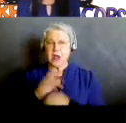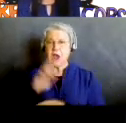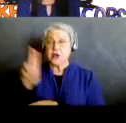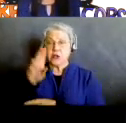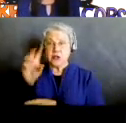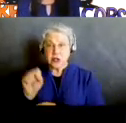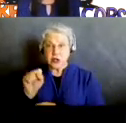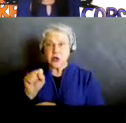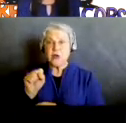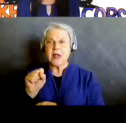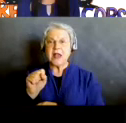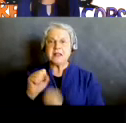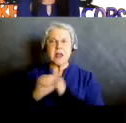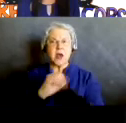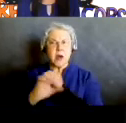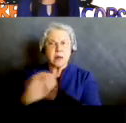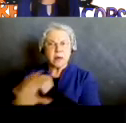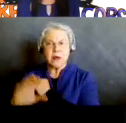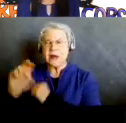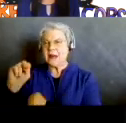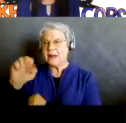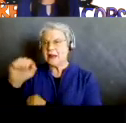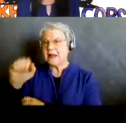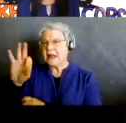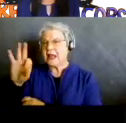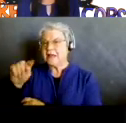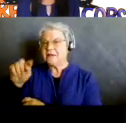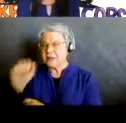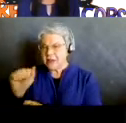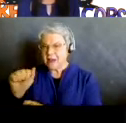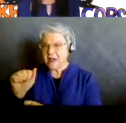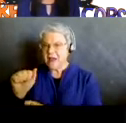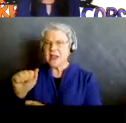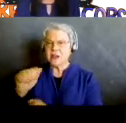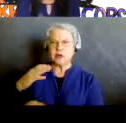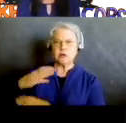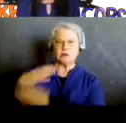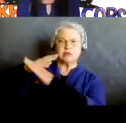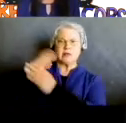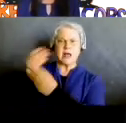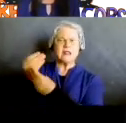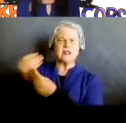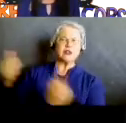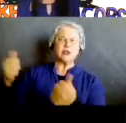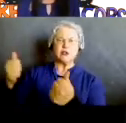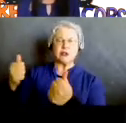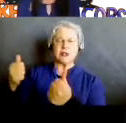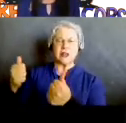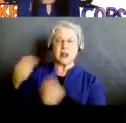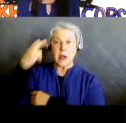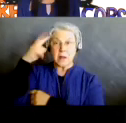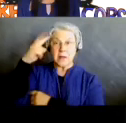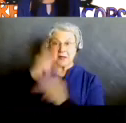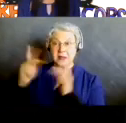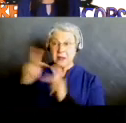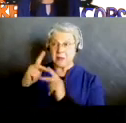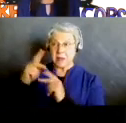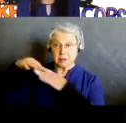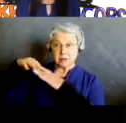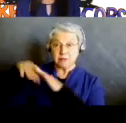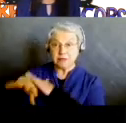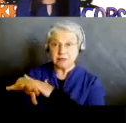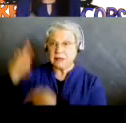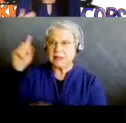NAFTA as a solution to undesirable migration from Mexico, saying that it would lift all boats, all the economies would rise